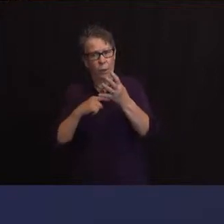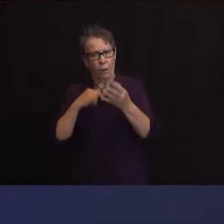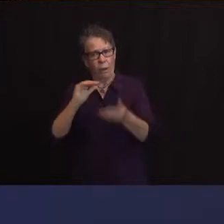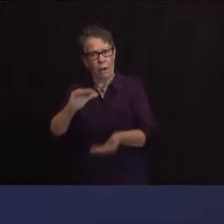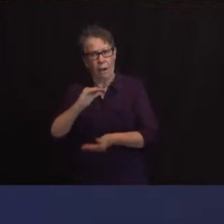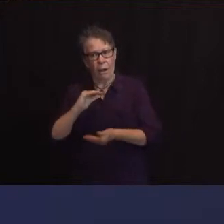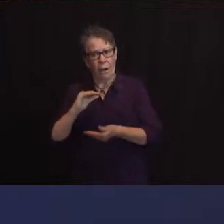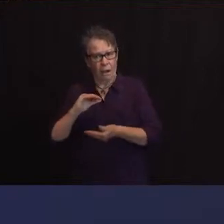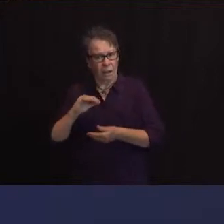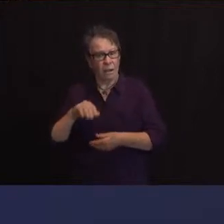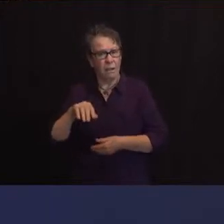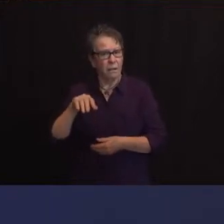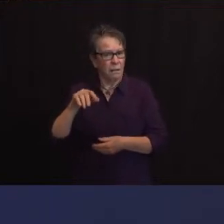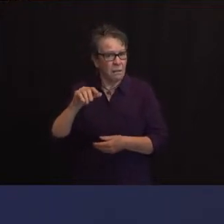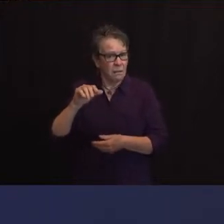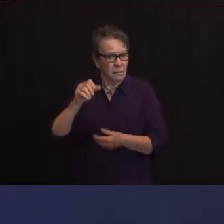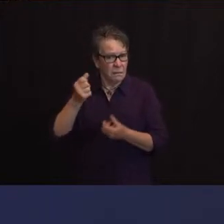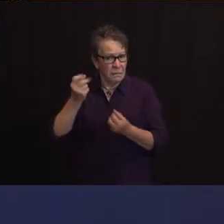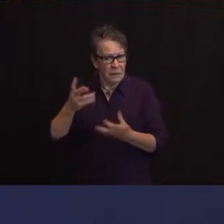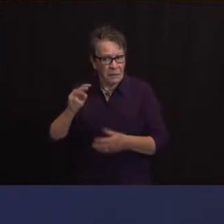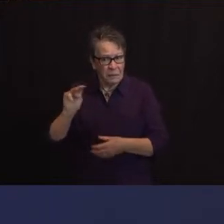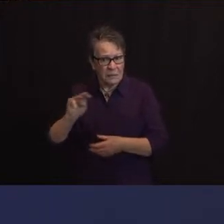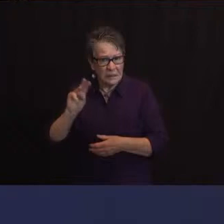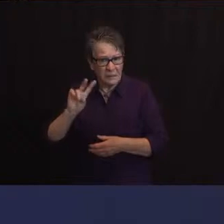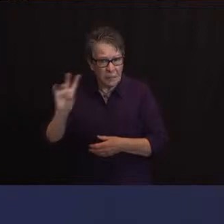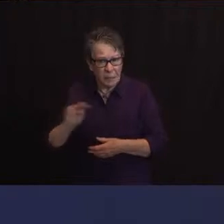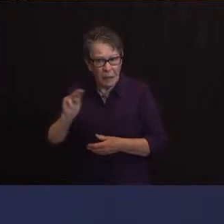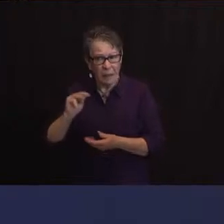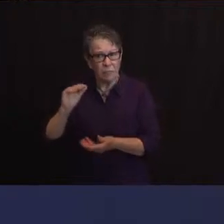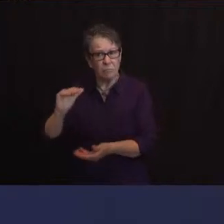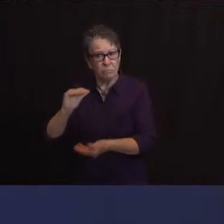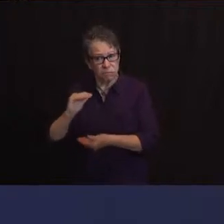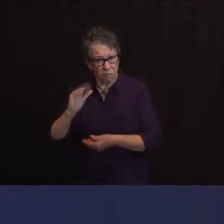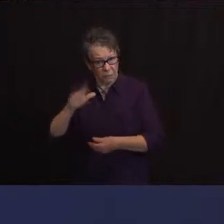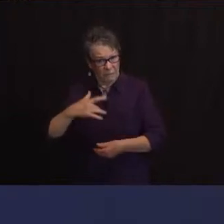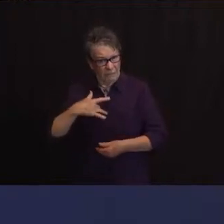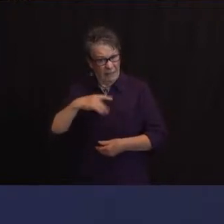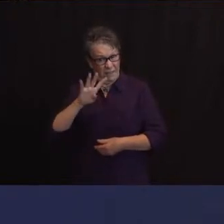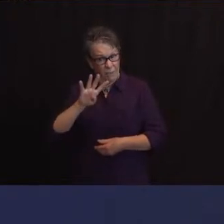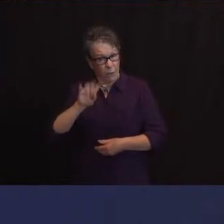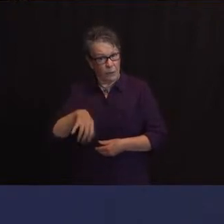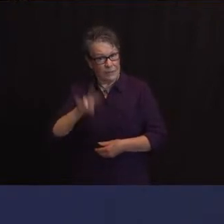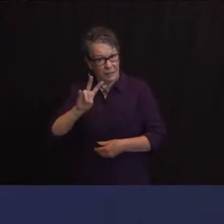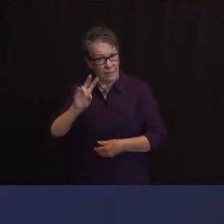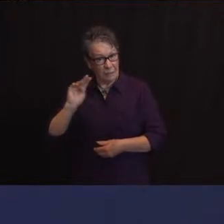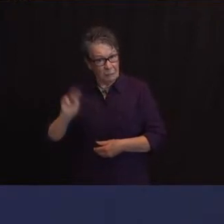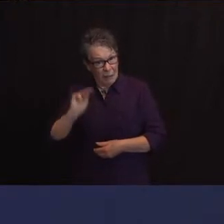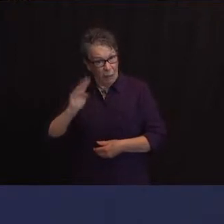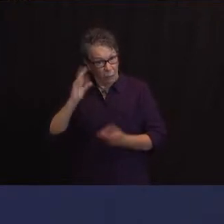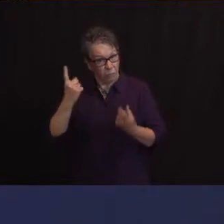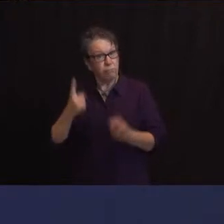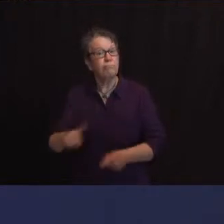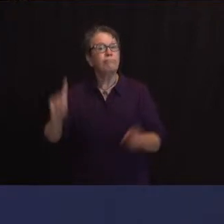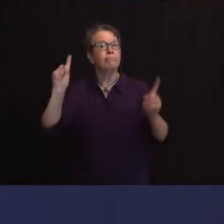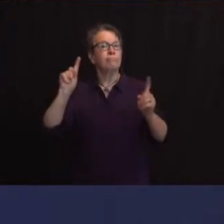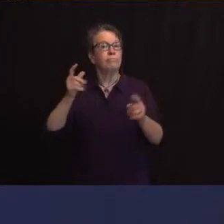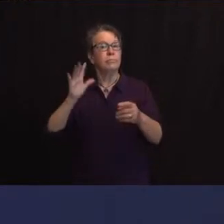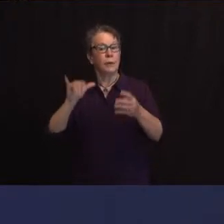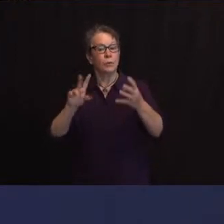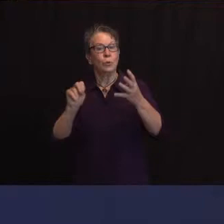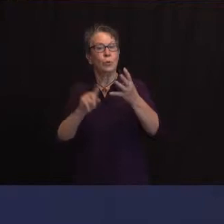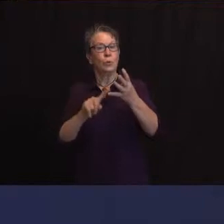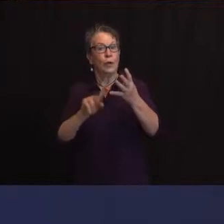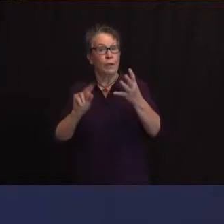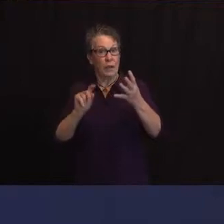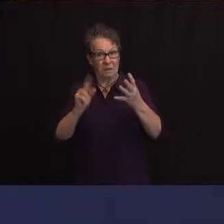decrease the next couple of weeks to reach that goal? And since the 3 waves of vaccinations at nursing care facilities by CVS and